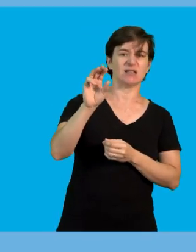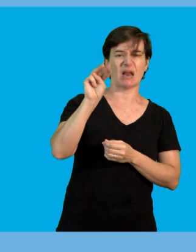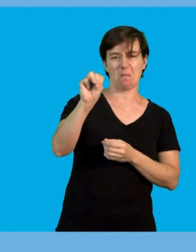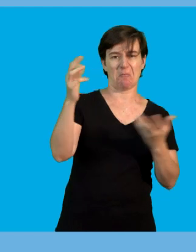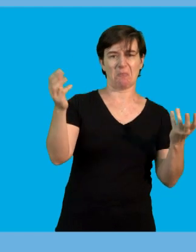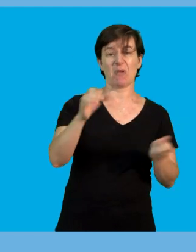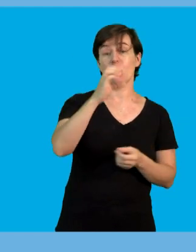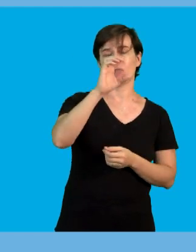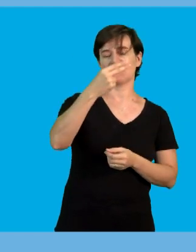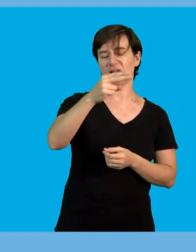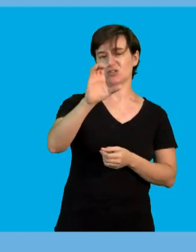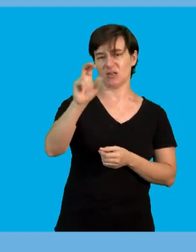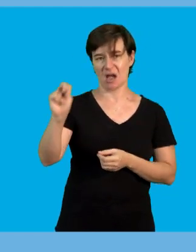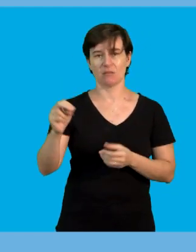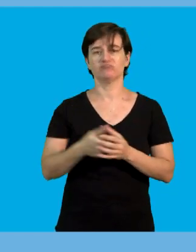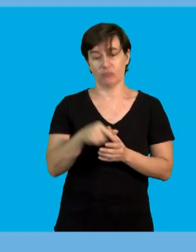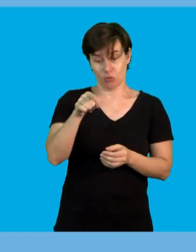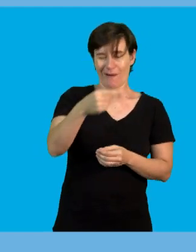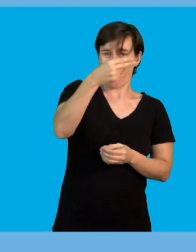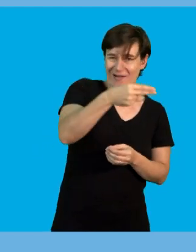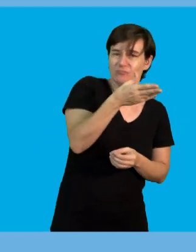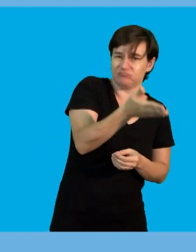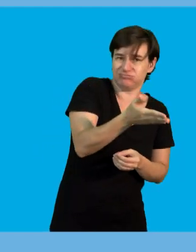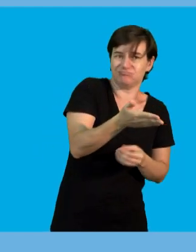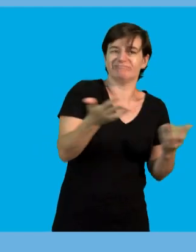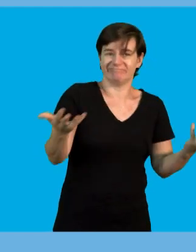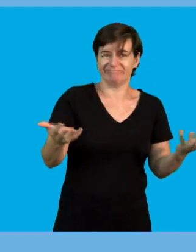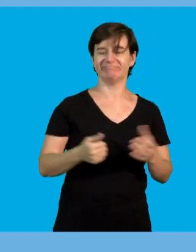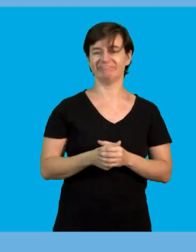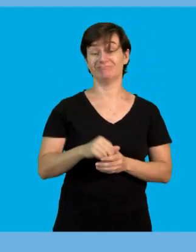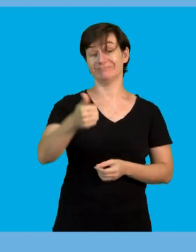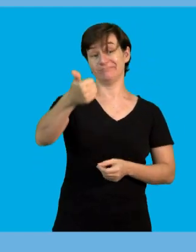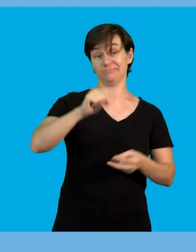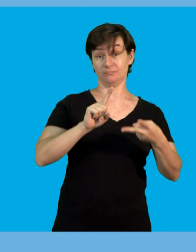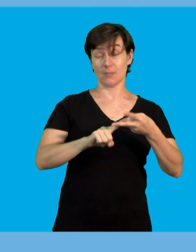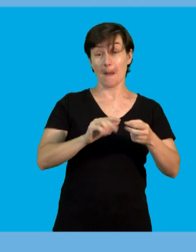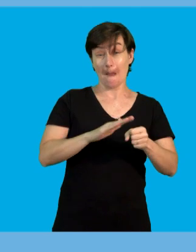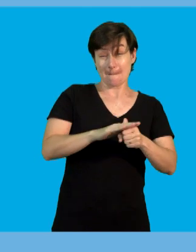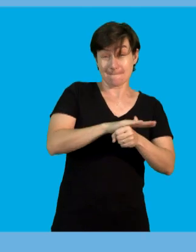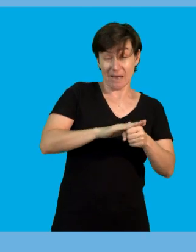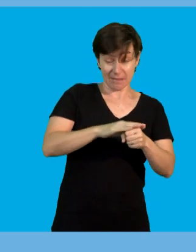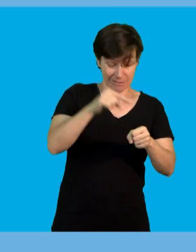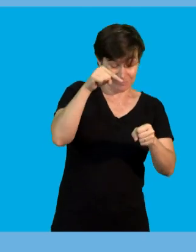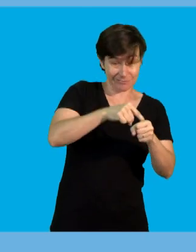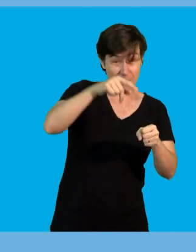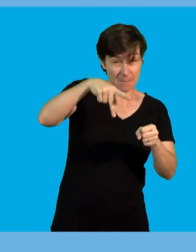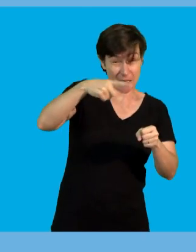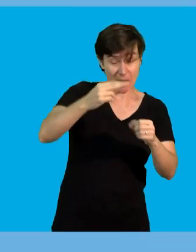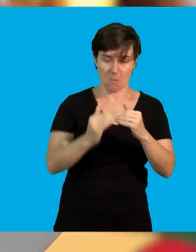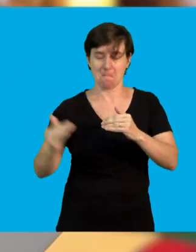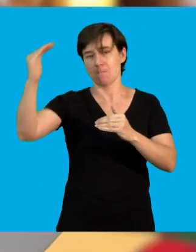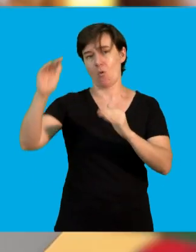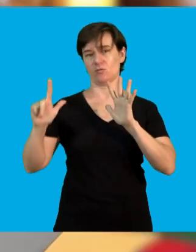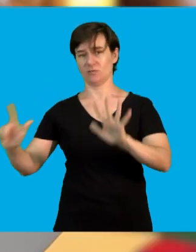hydrochloric acid. There's an H in front of the molecular formula. Also, number two, bases have a pH above